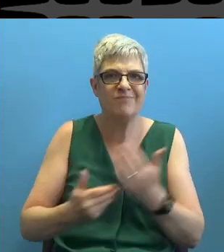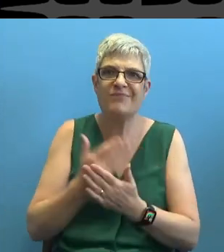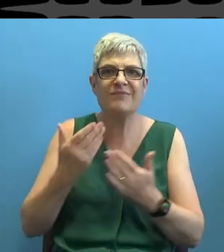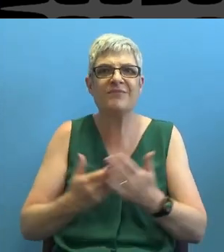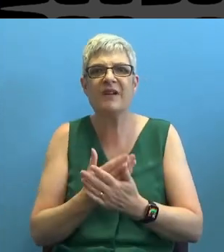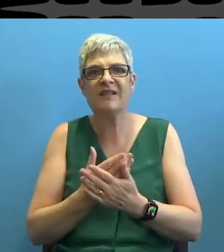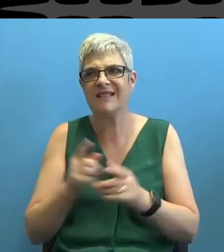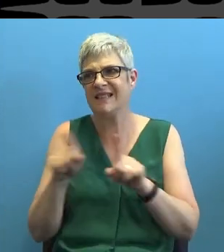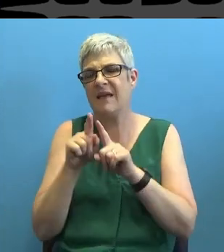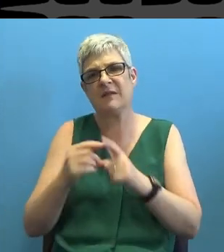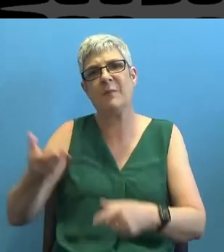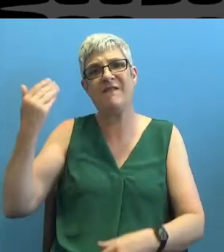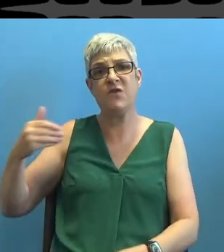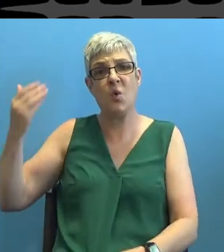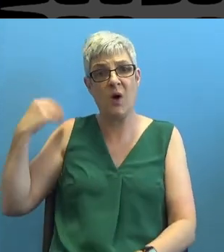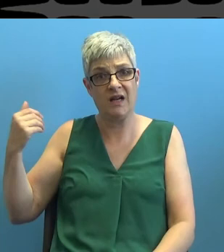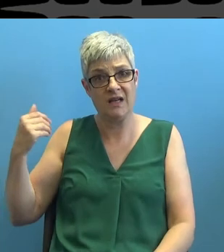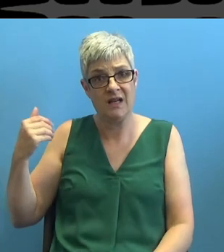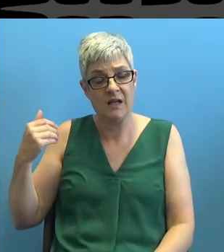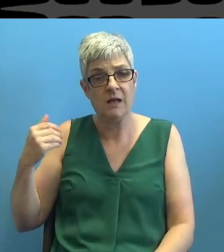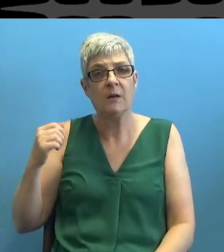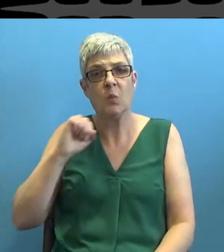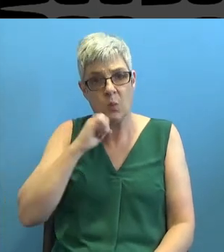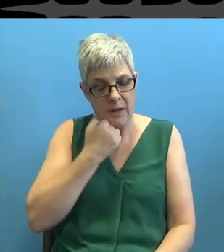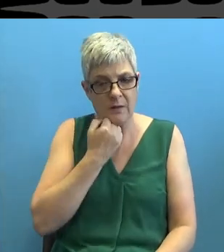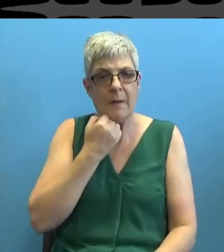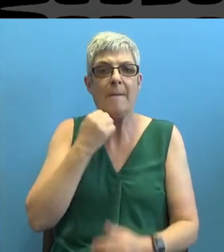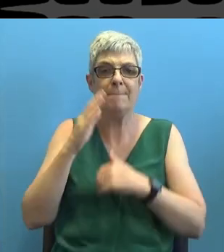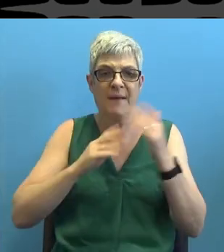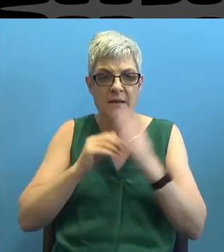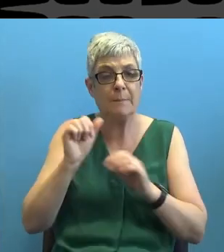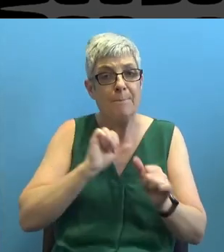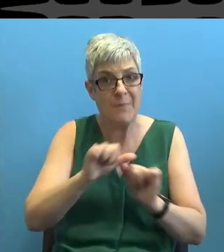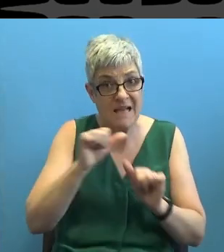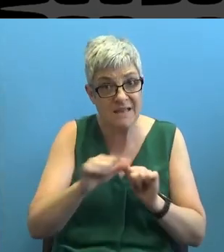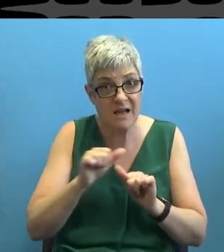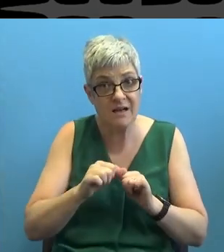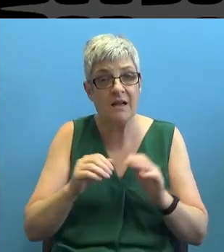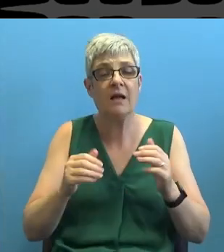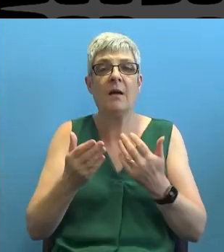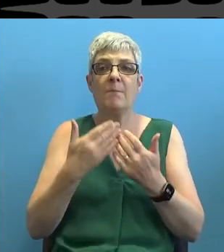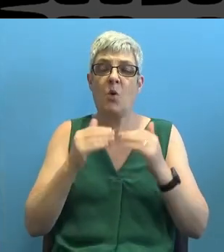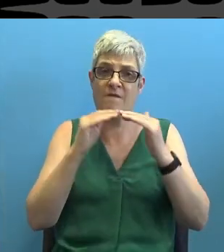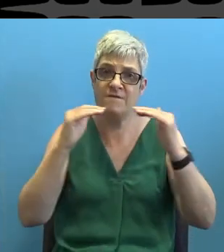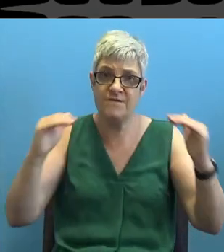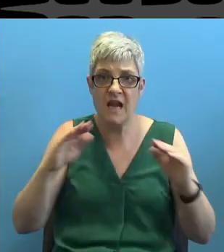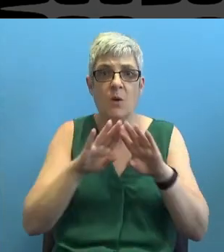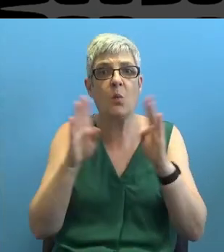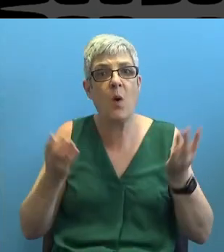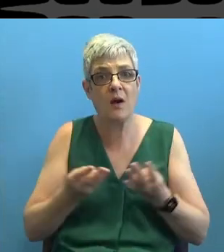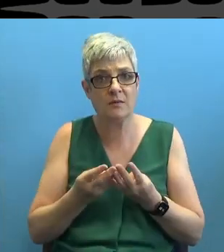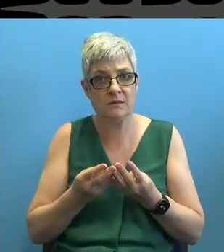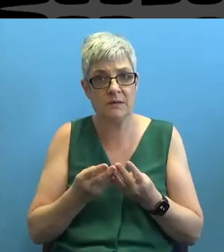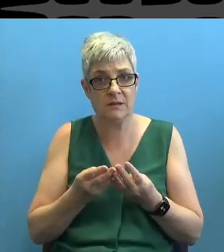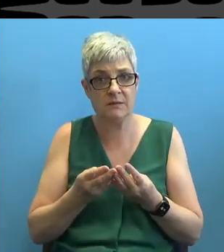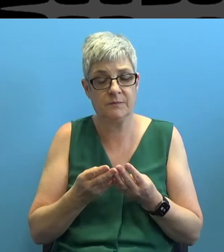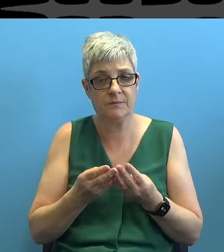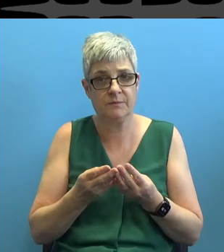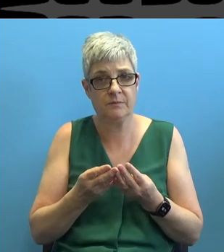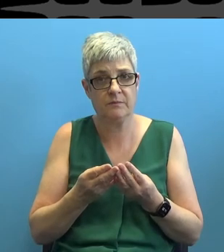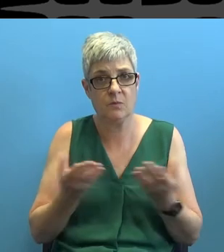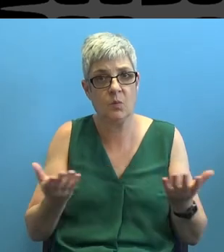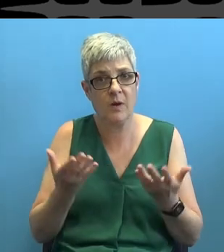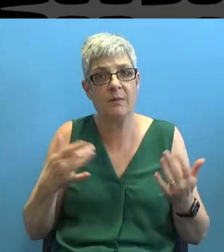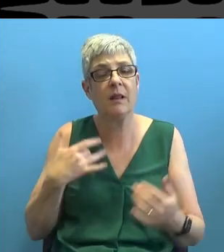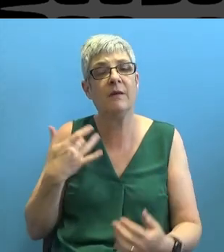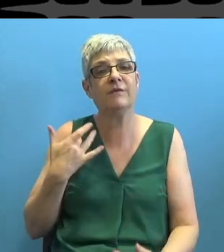came before, but instead be a plan to build back better towards a fairer and more just world in which to live.